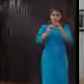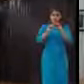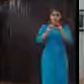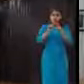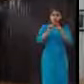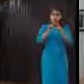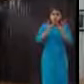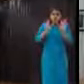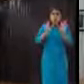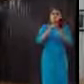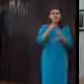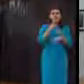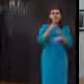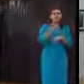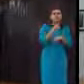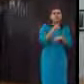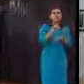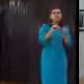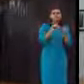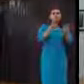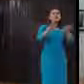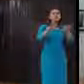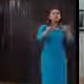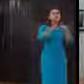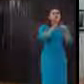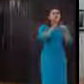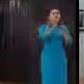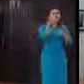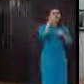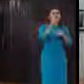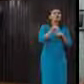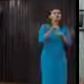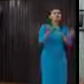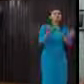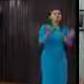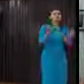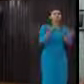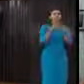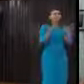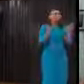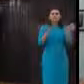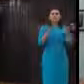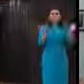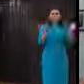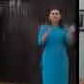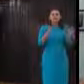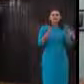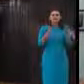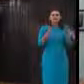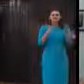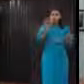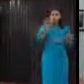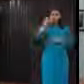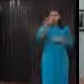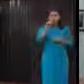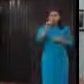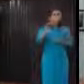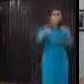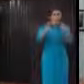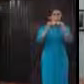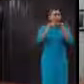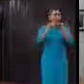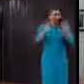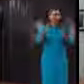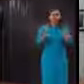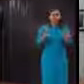You can say that once the assembly goes, you can't make it inoperational. The other view can be that if the assembly is not there anymore, Constituent